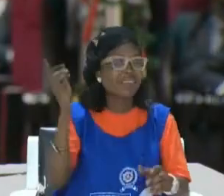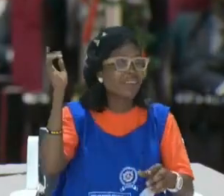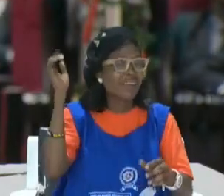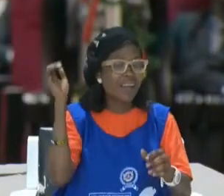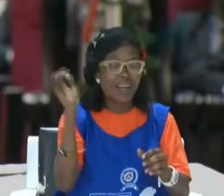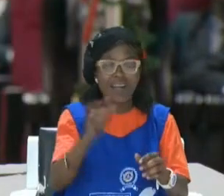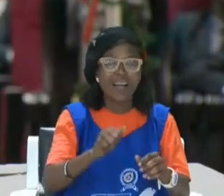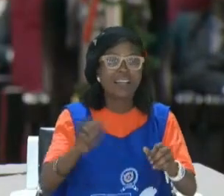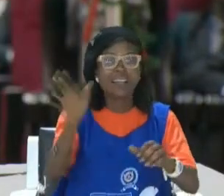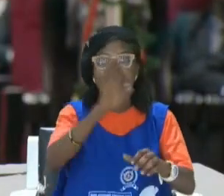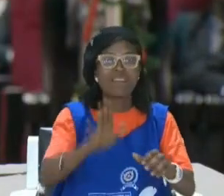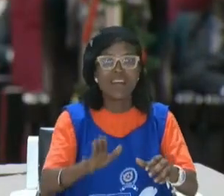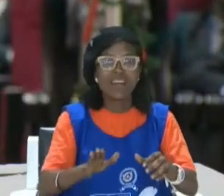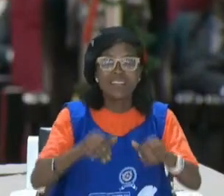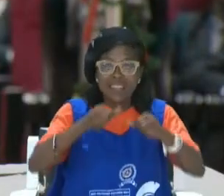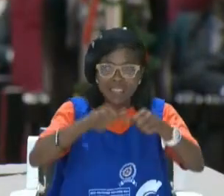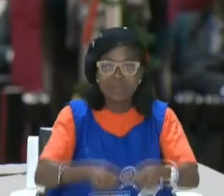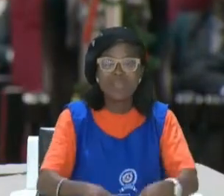same.